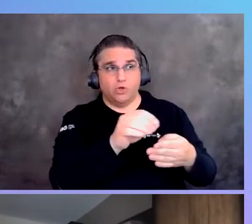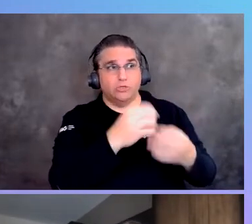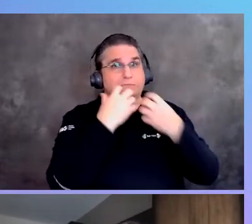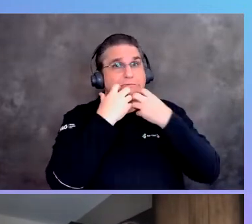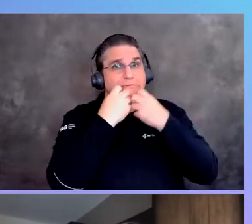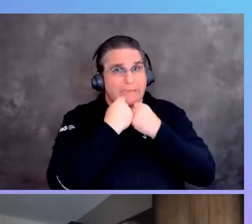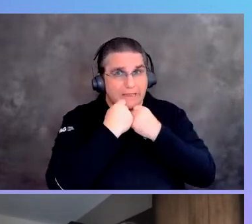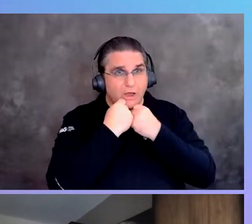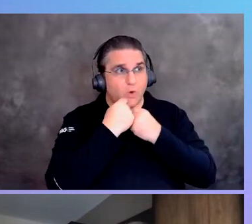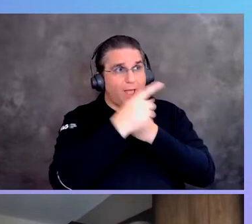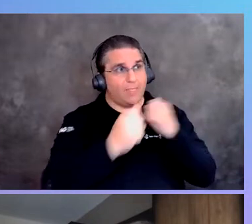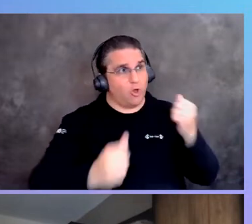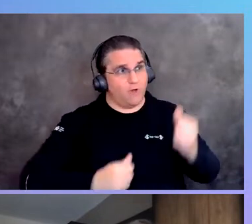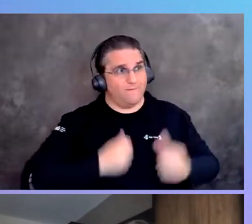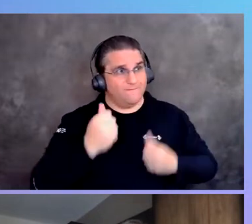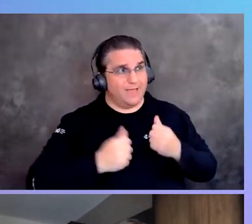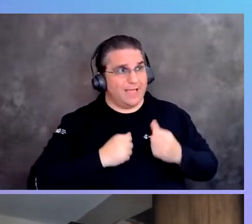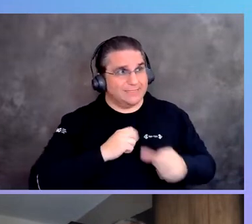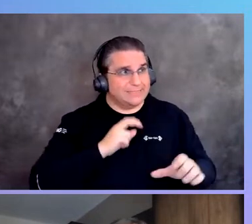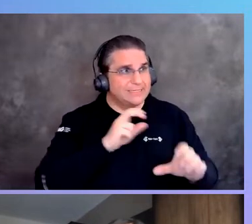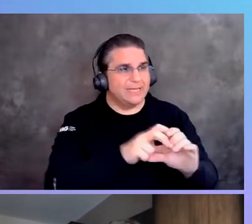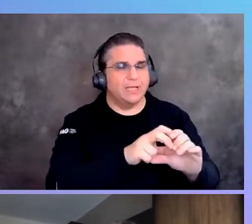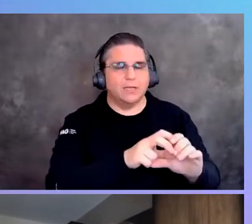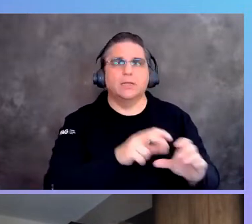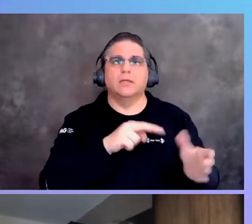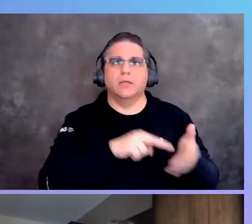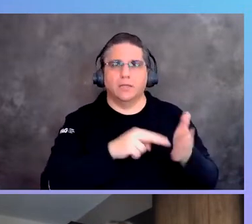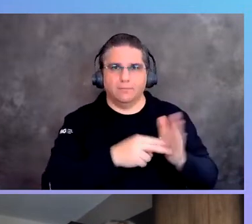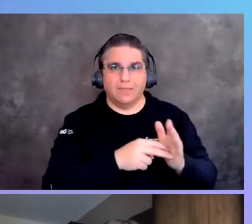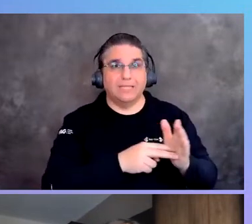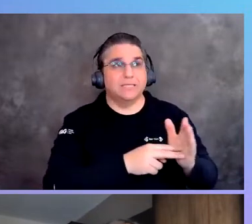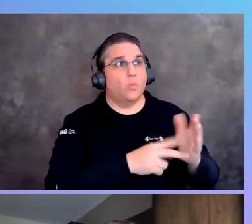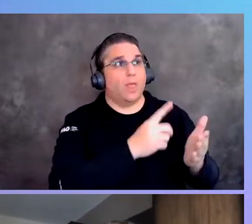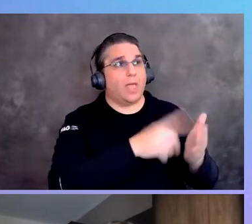the output or whatever you're procuring from them likely also has